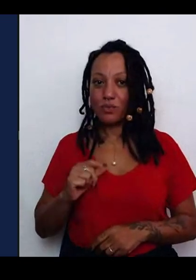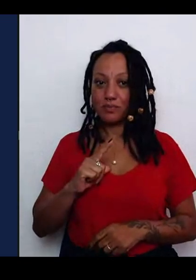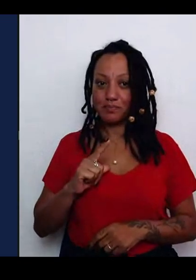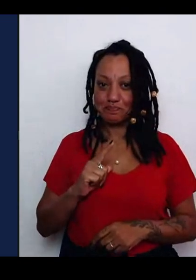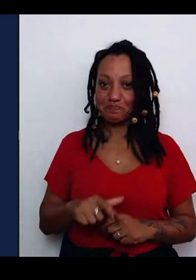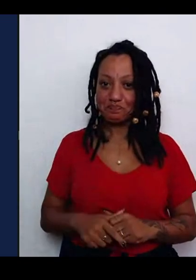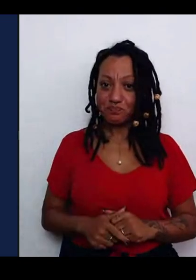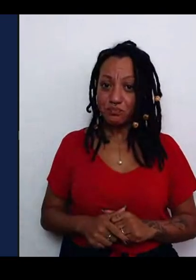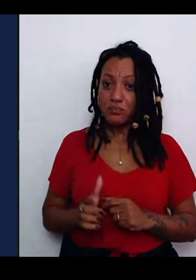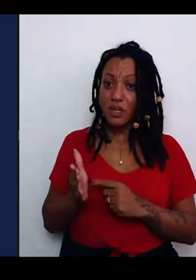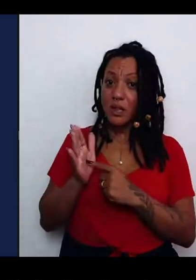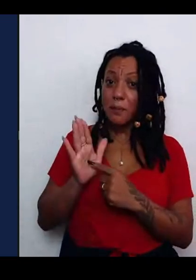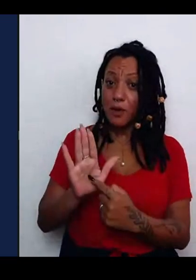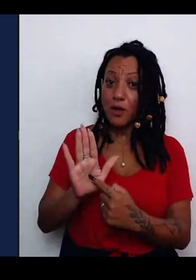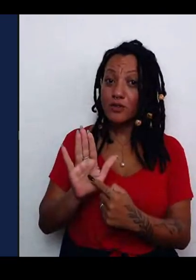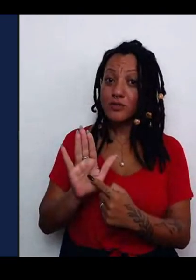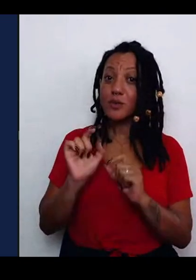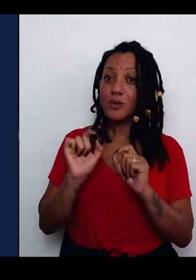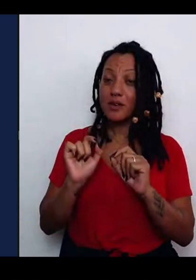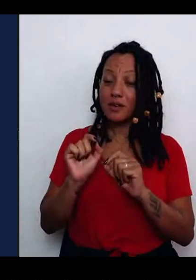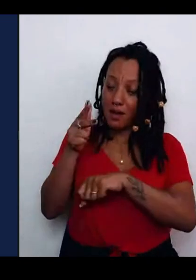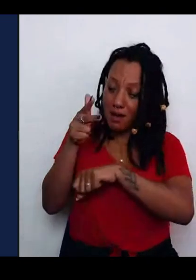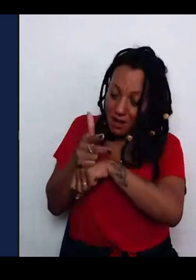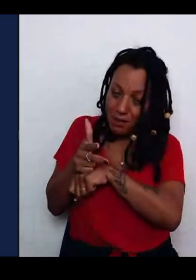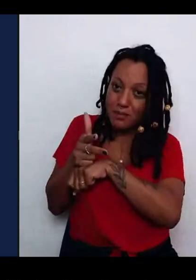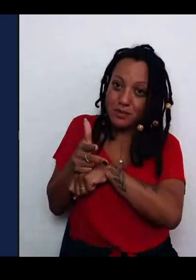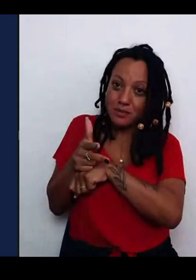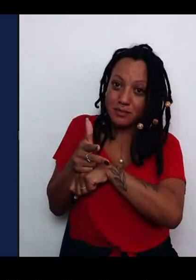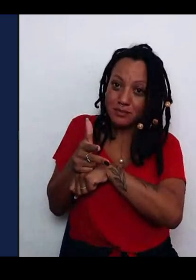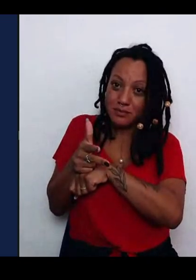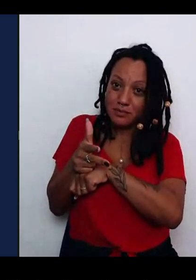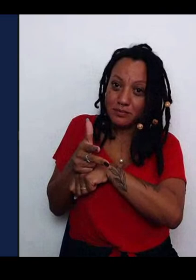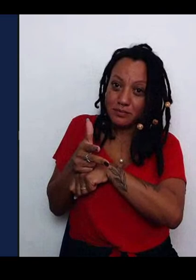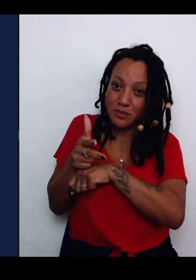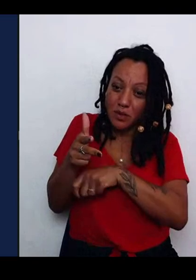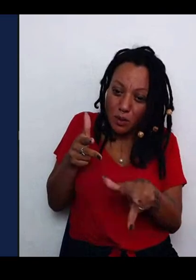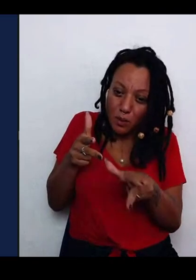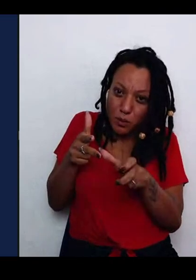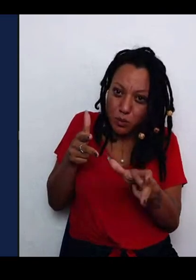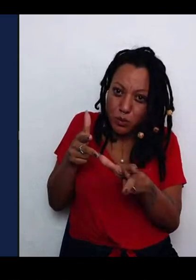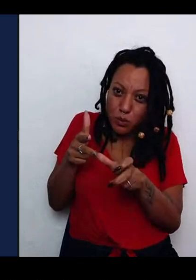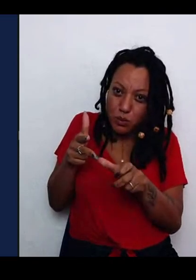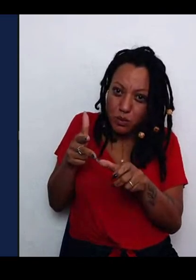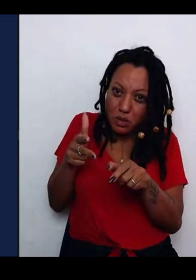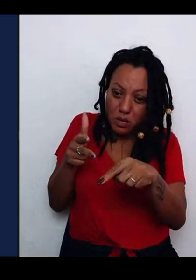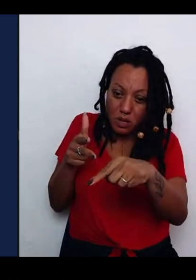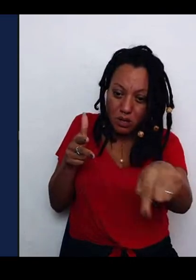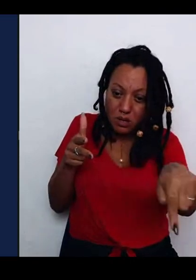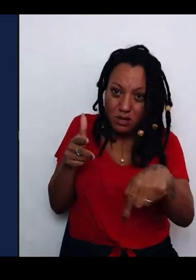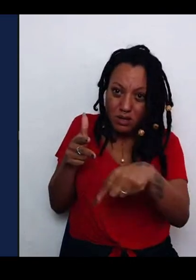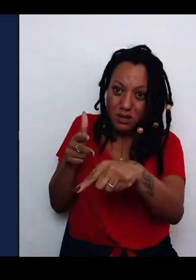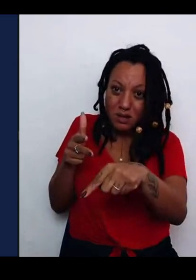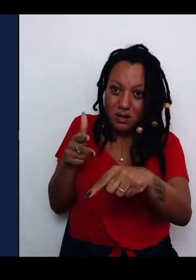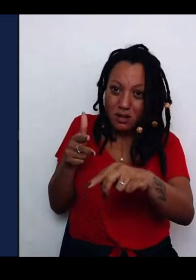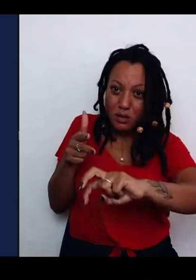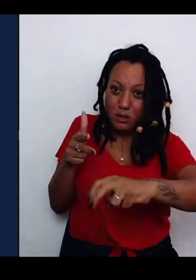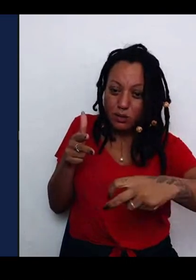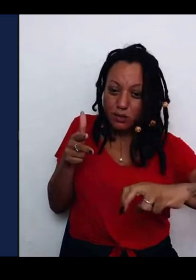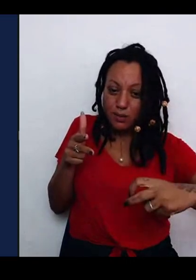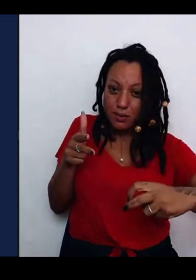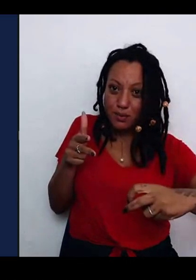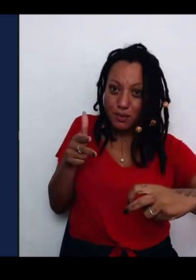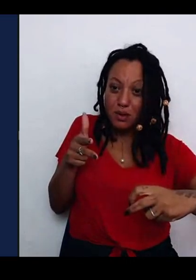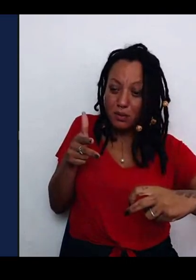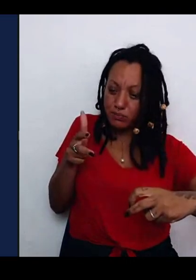the aquarian's one-way Optics transposing it to a film installation in which is obvious that what the